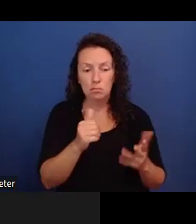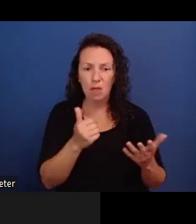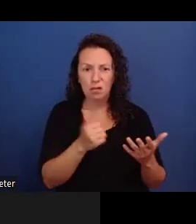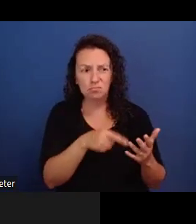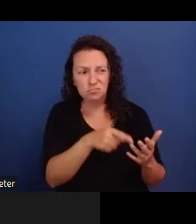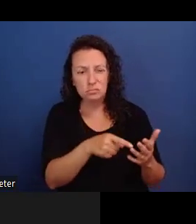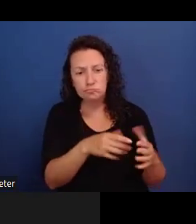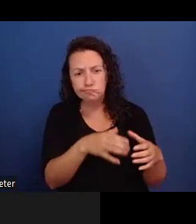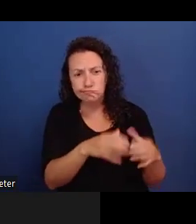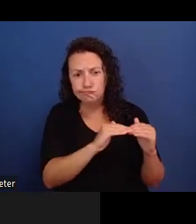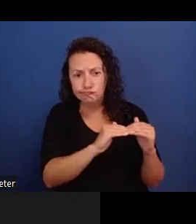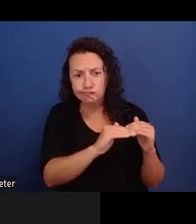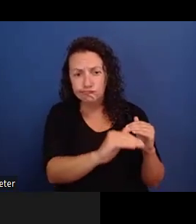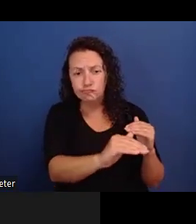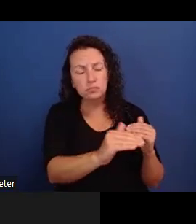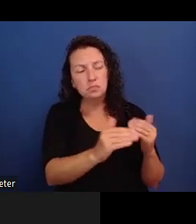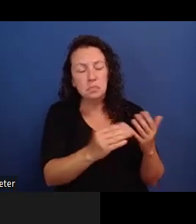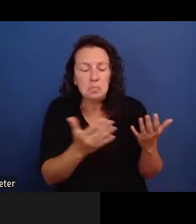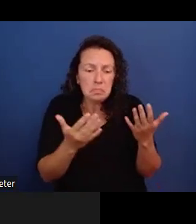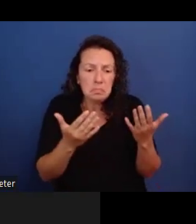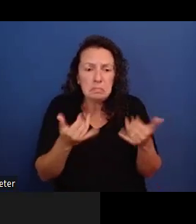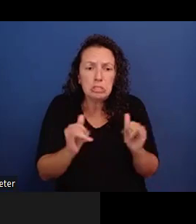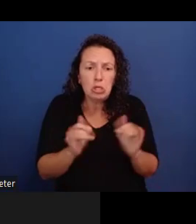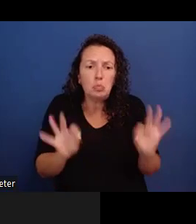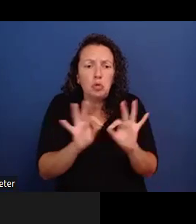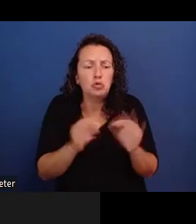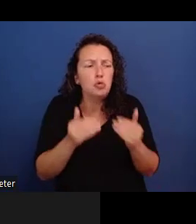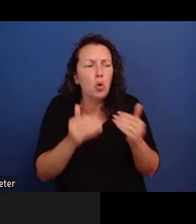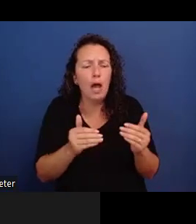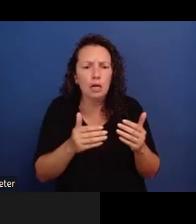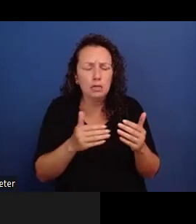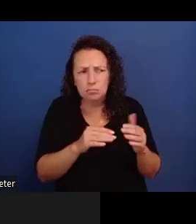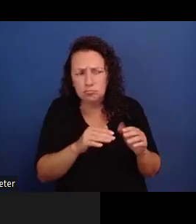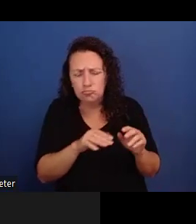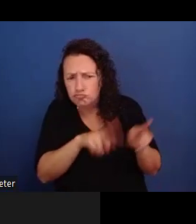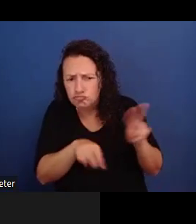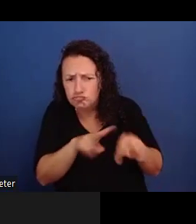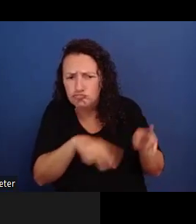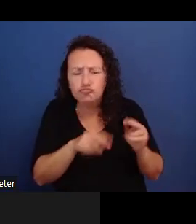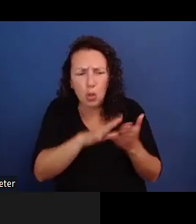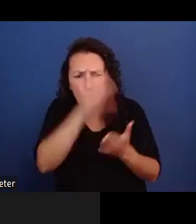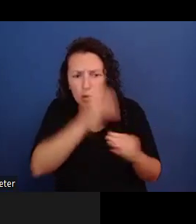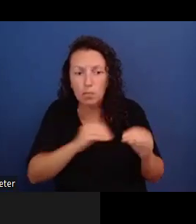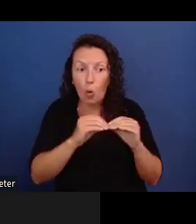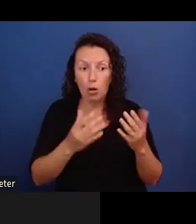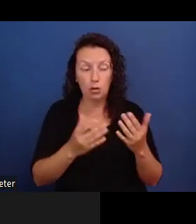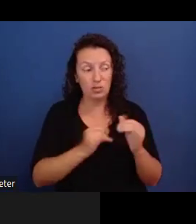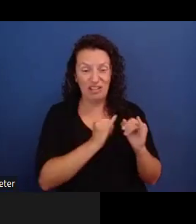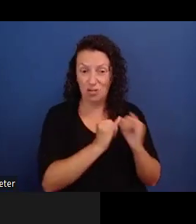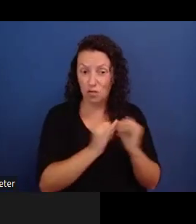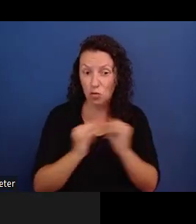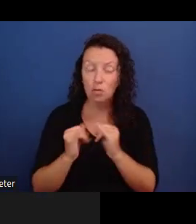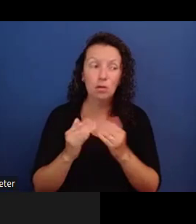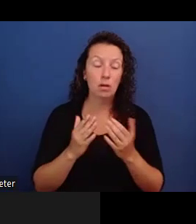exploring and doing some like informational interviews and seeing maybe there's a an area of Washington